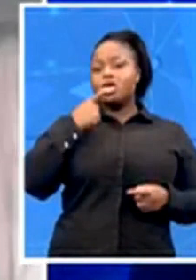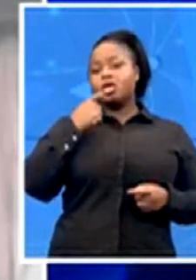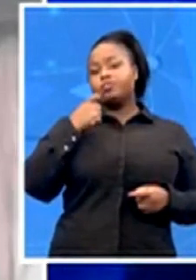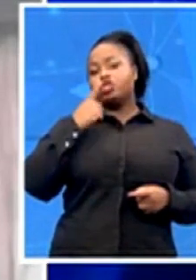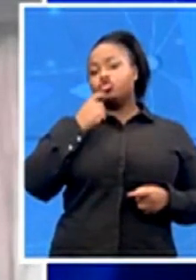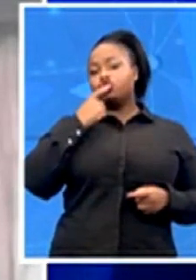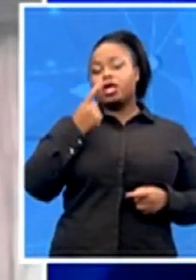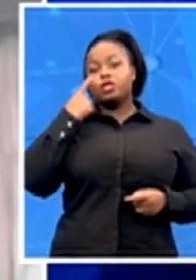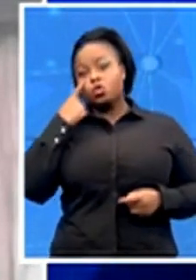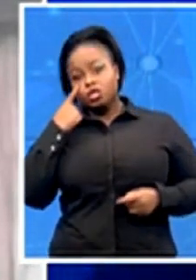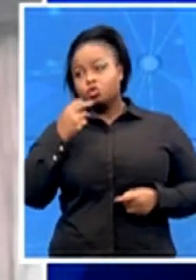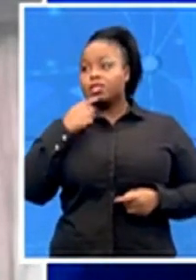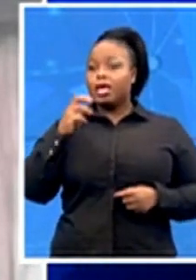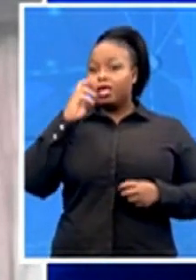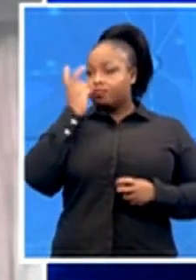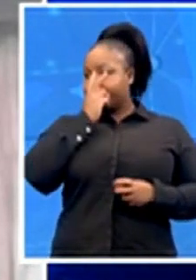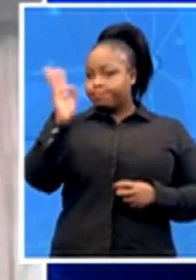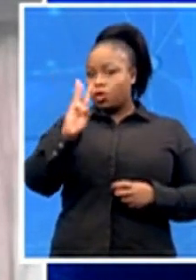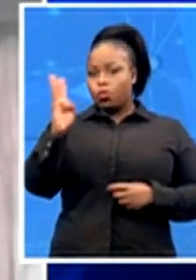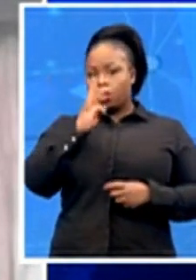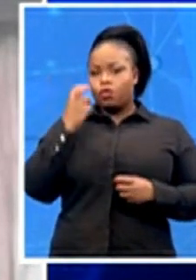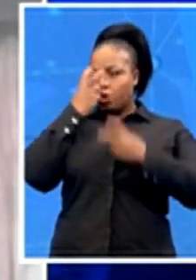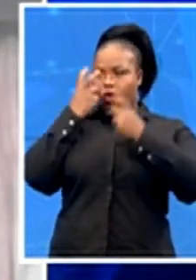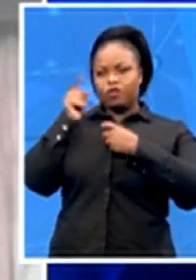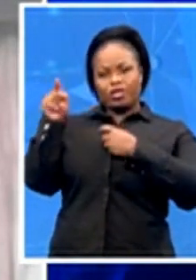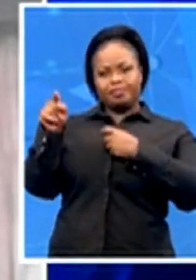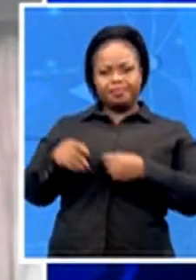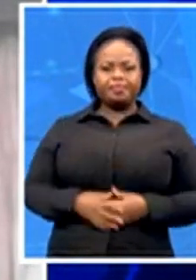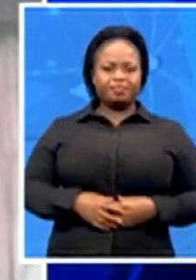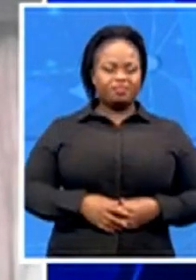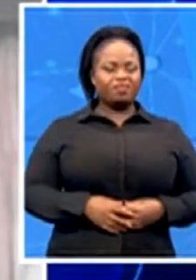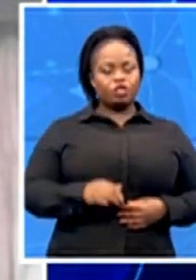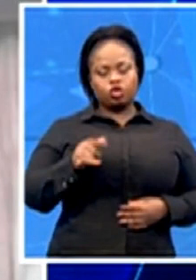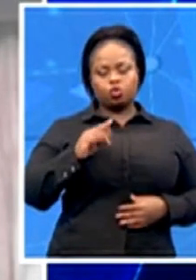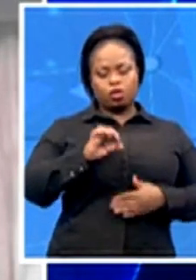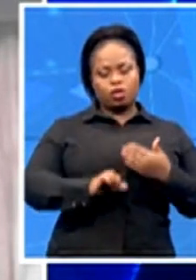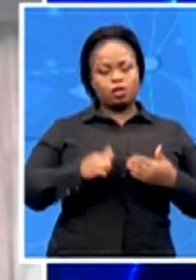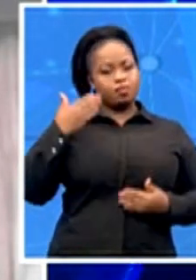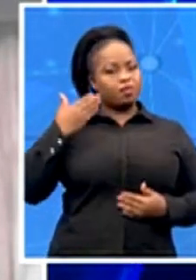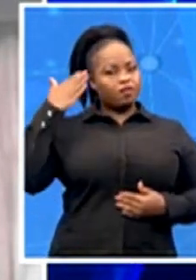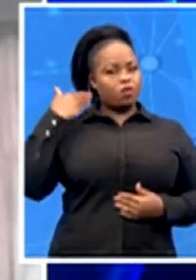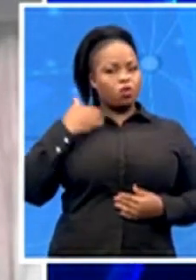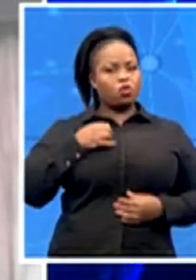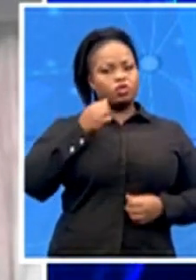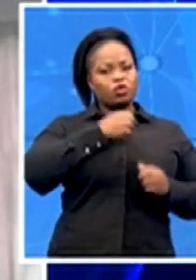In June already, the investigating directorate, working with the NPA's asset forfeiture